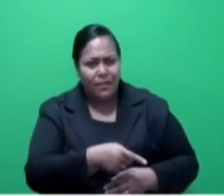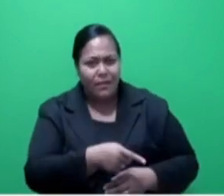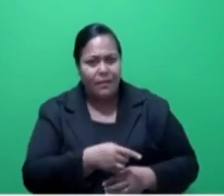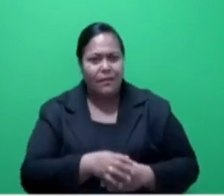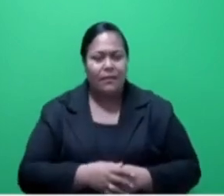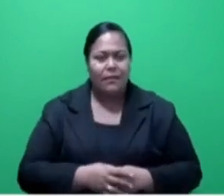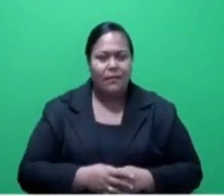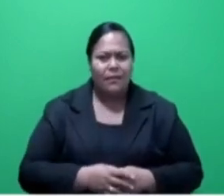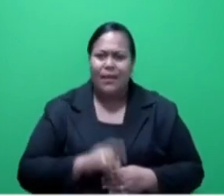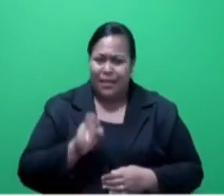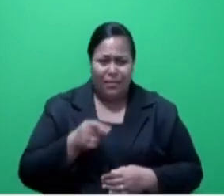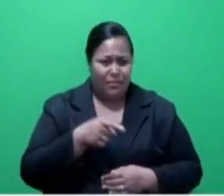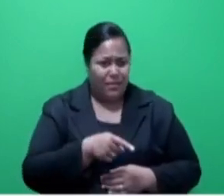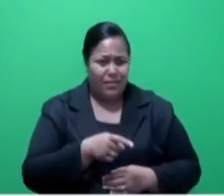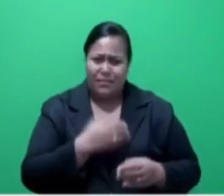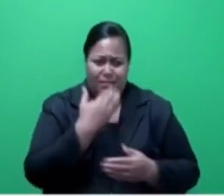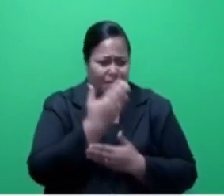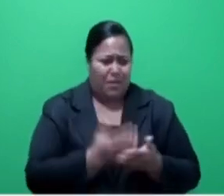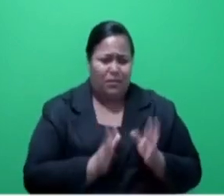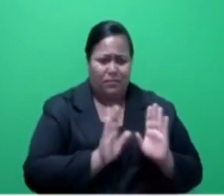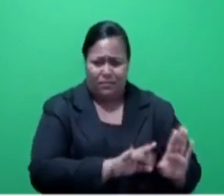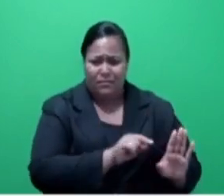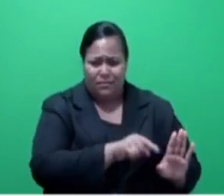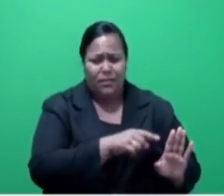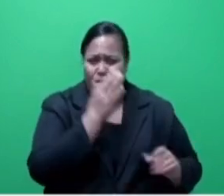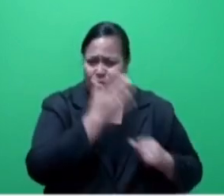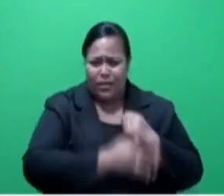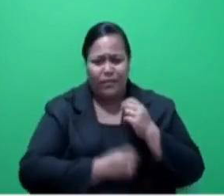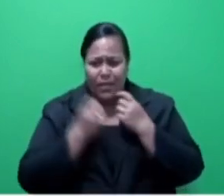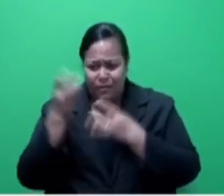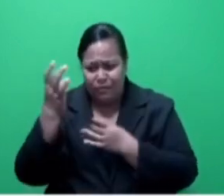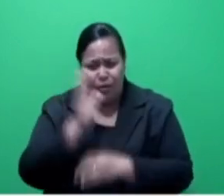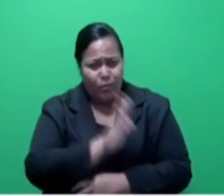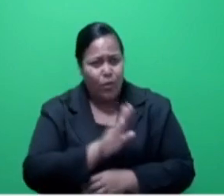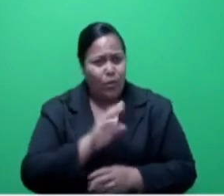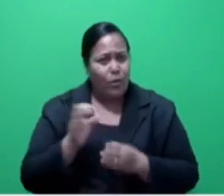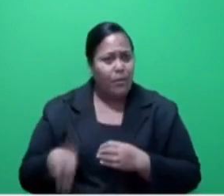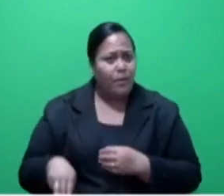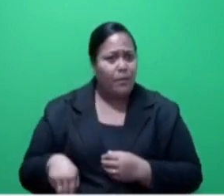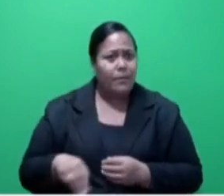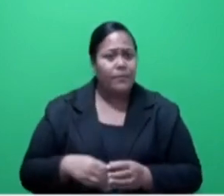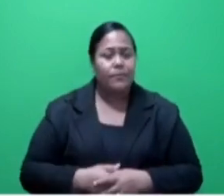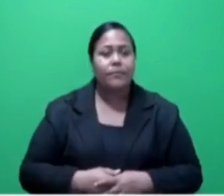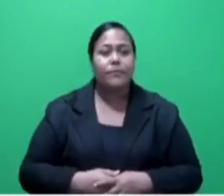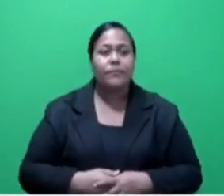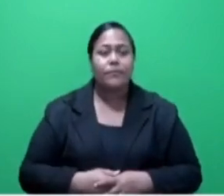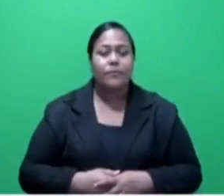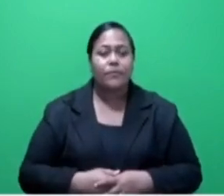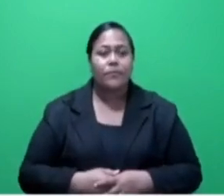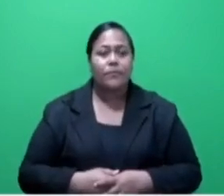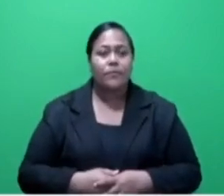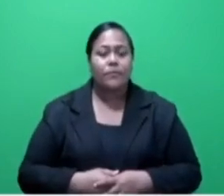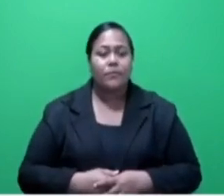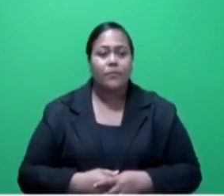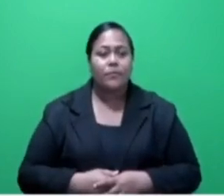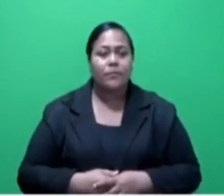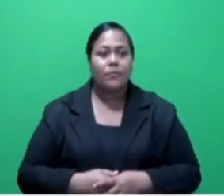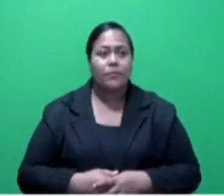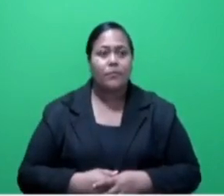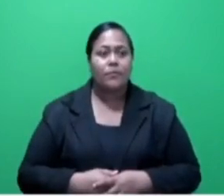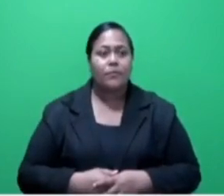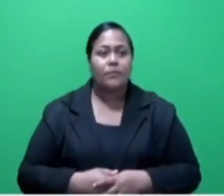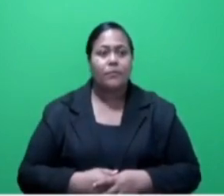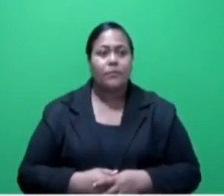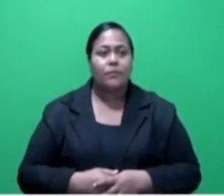not go back and tell their members. And Mr. Speaker, sir, the other point I'd like to make, the form in which we have presented